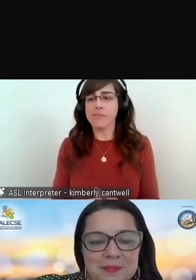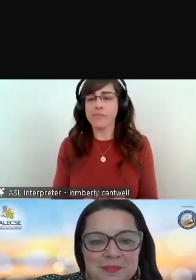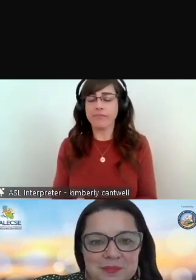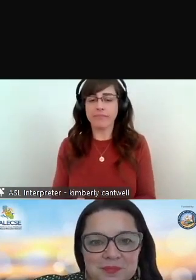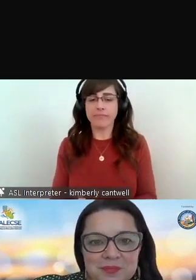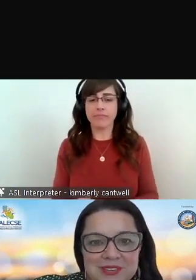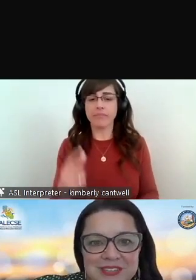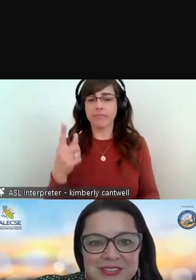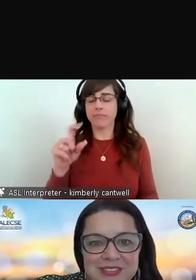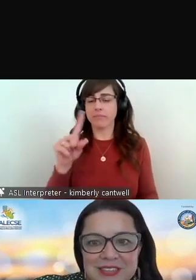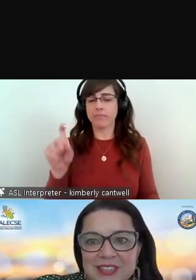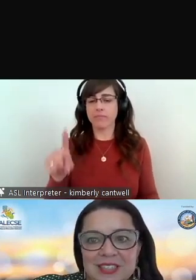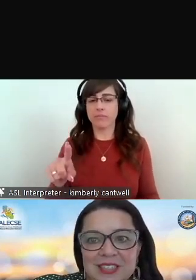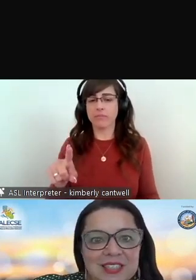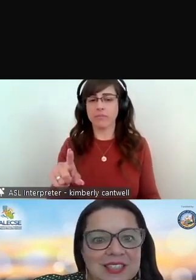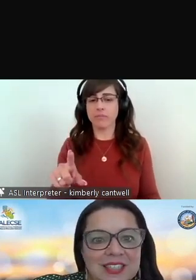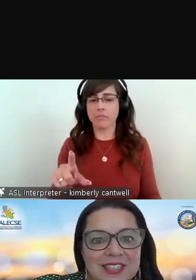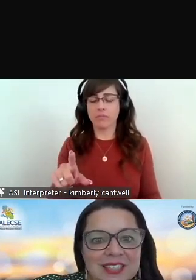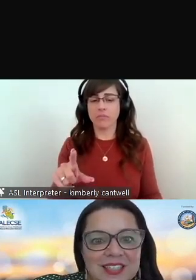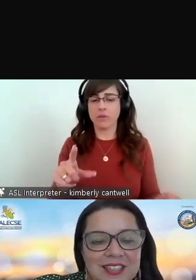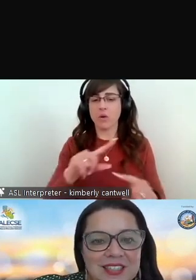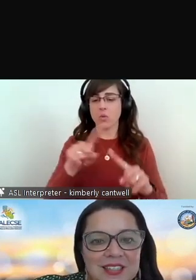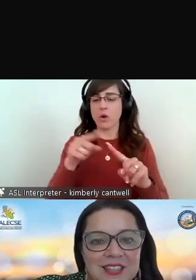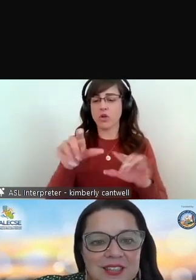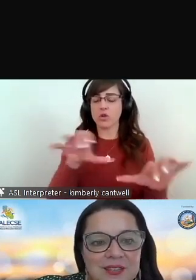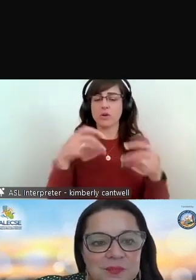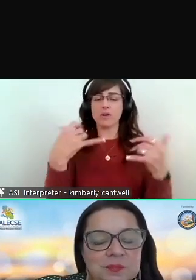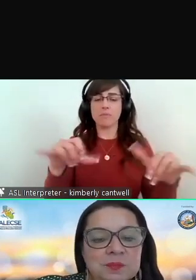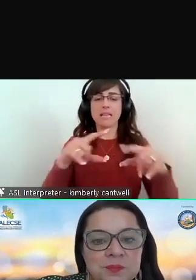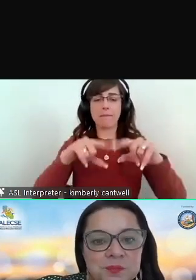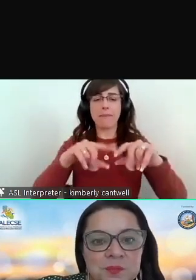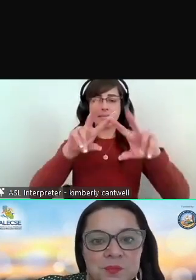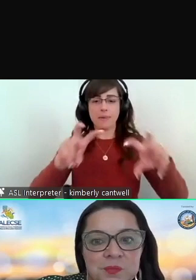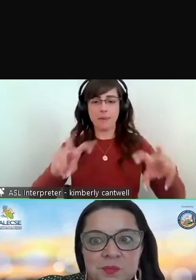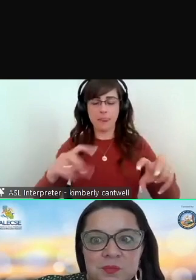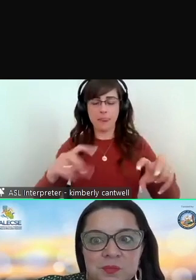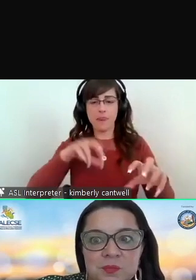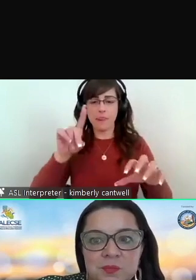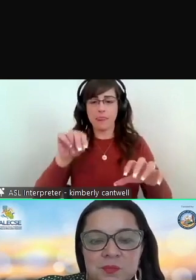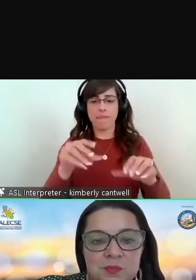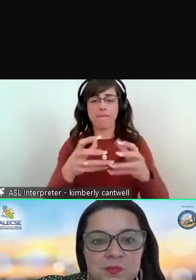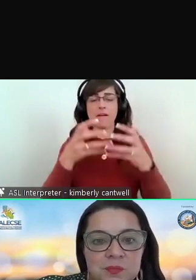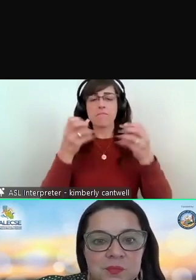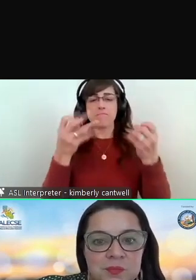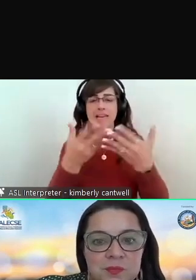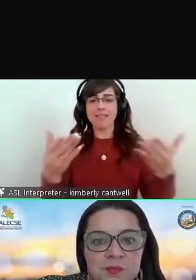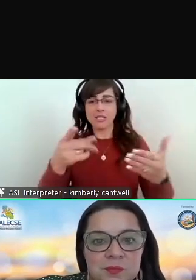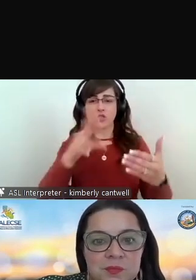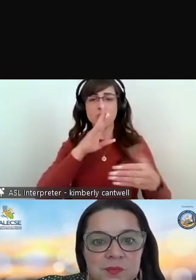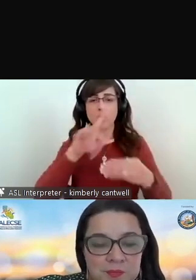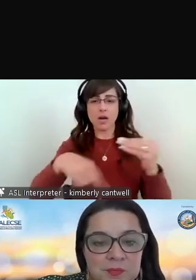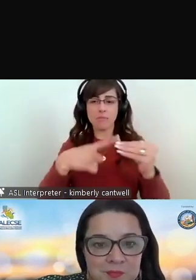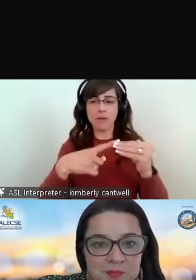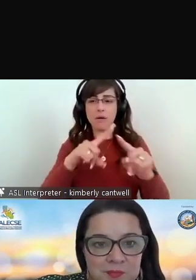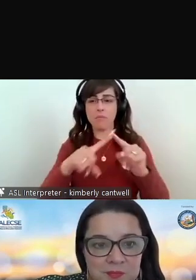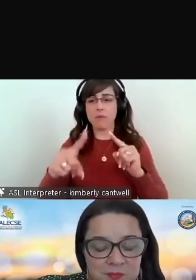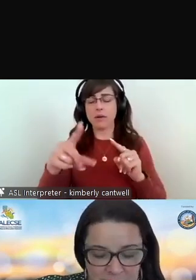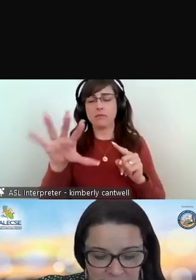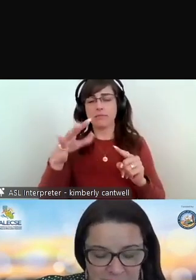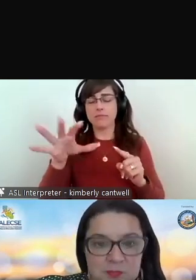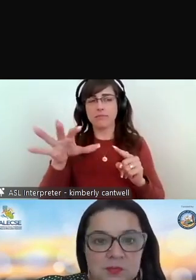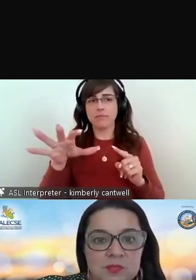One quick question. When you're doing play-based assessment, so we do a lot of things that you talked about. It's just kind